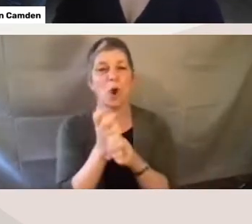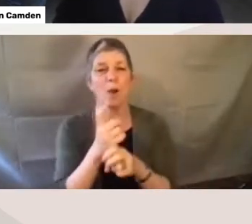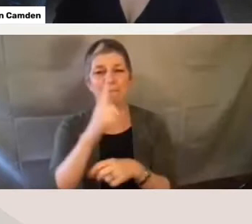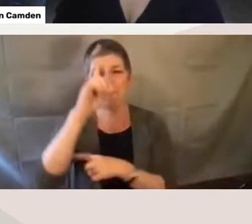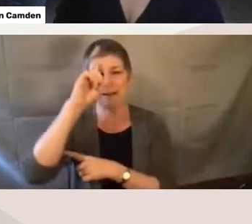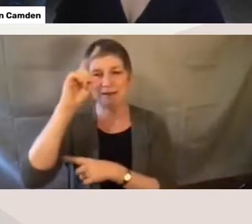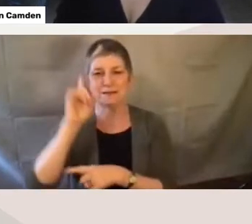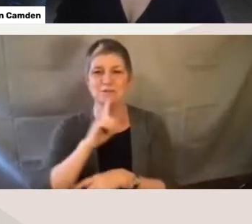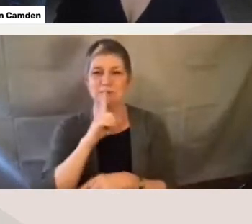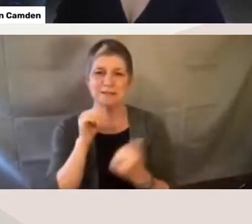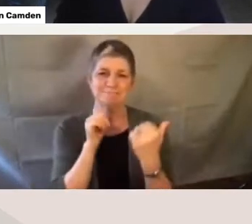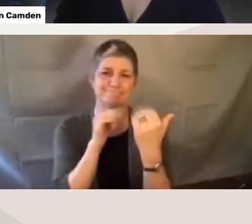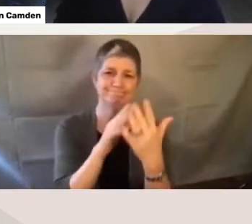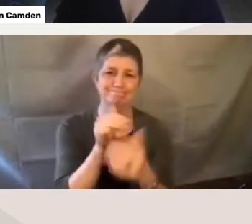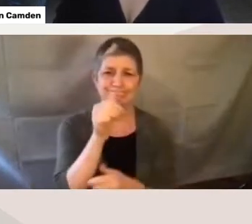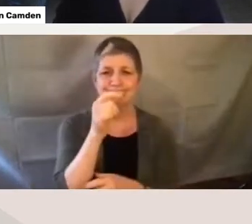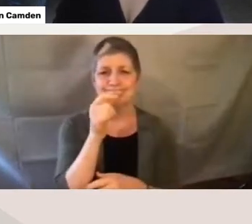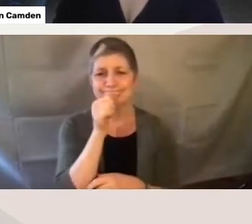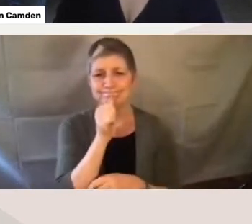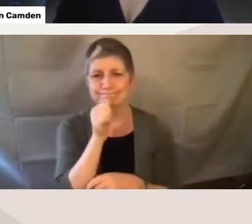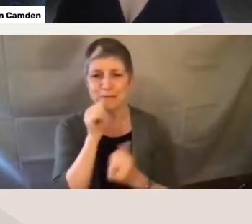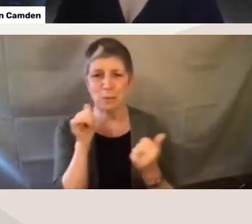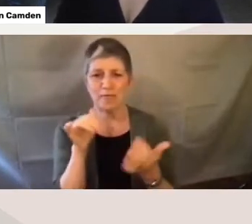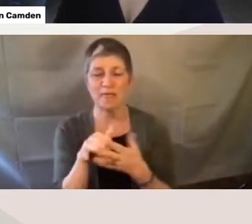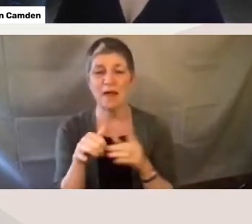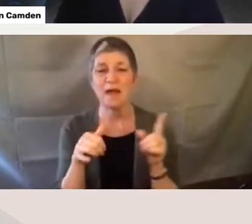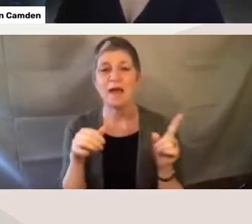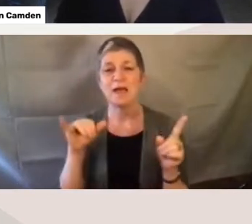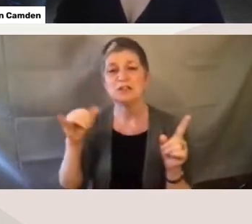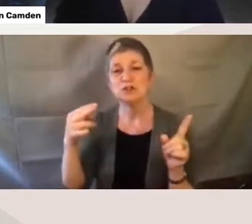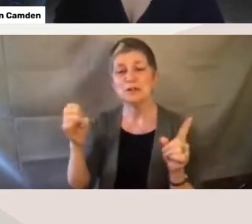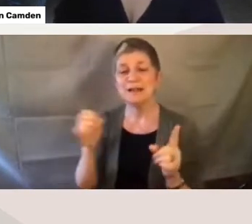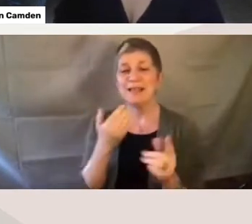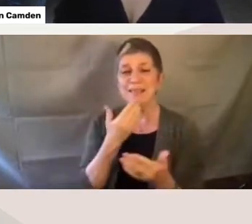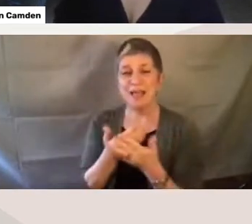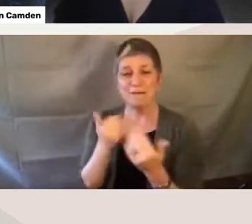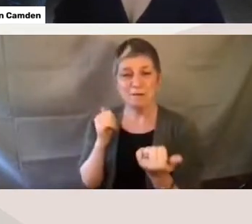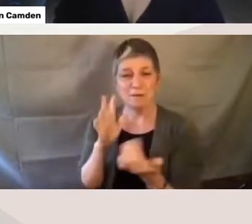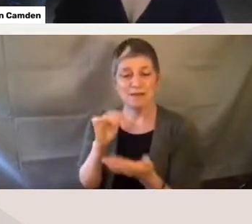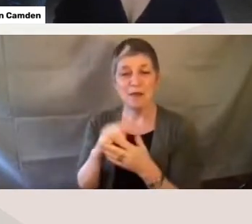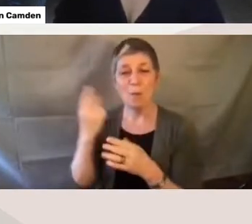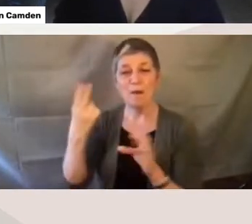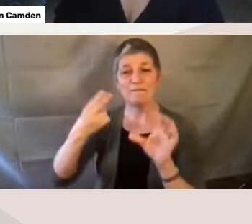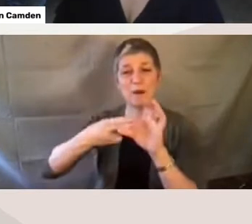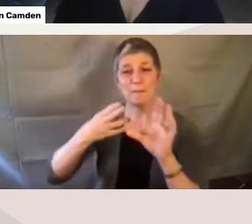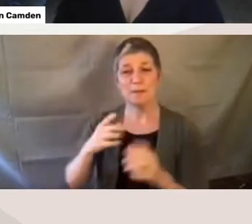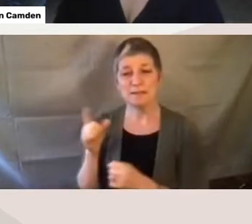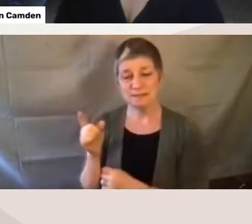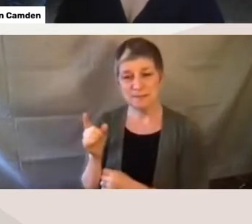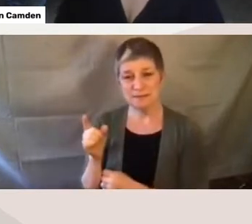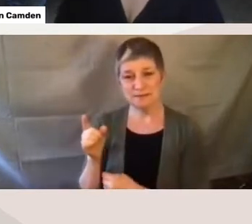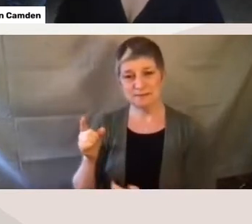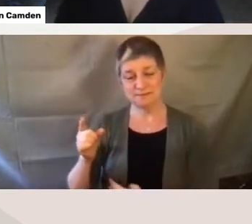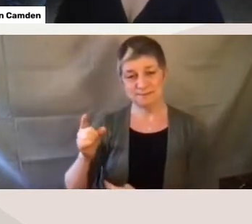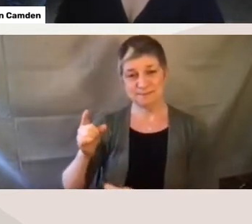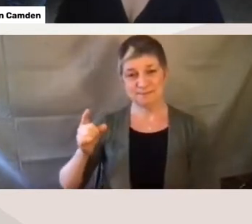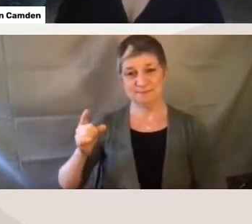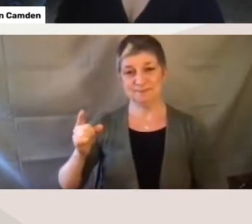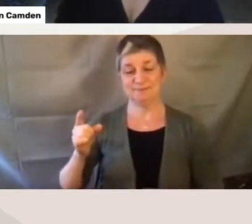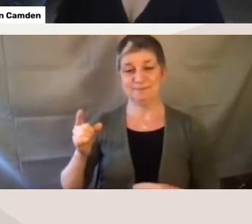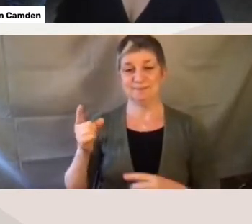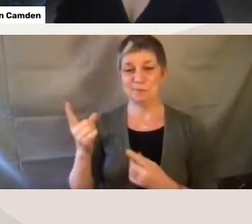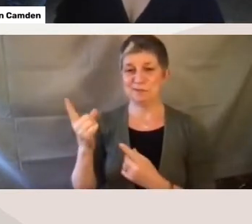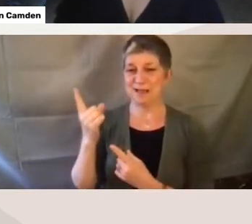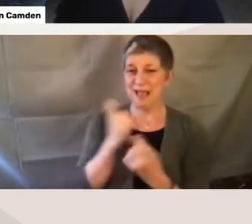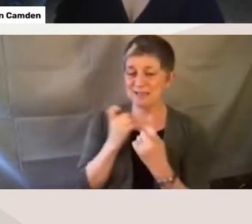deal with. Thanks for addressing that, Anne, because actually one of our participants was kind of